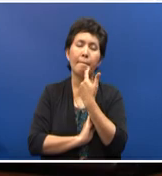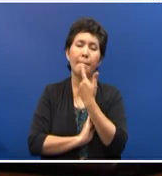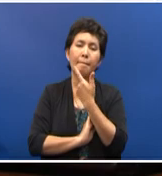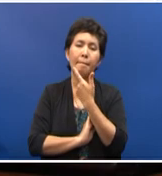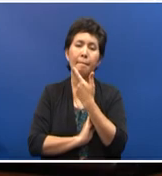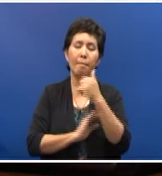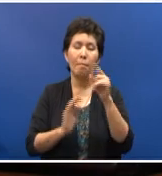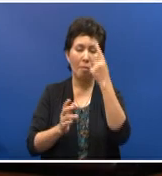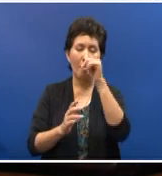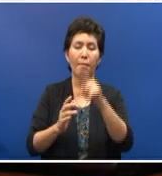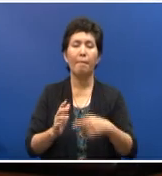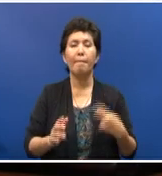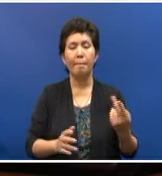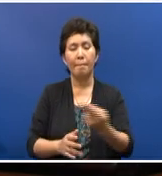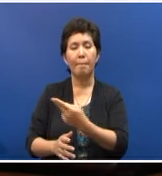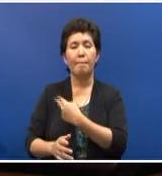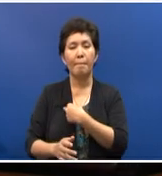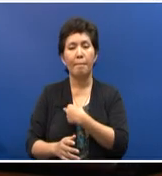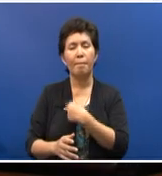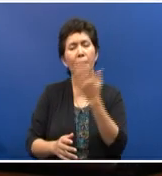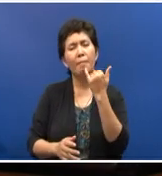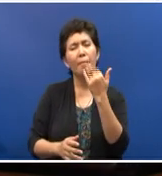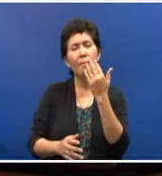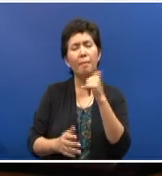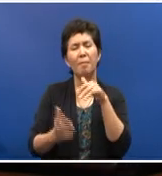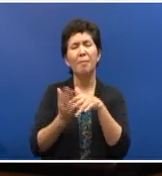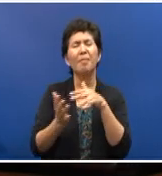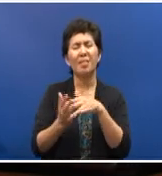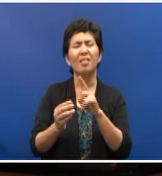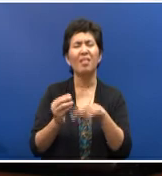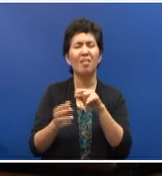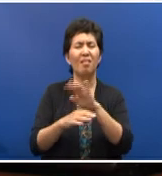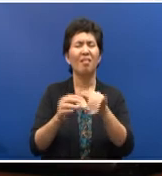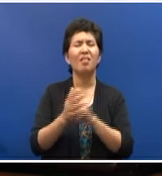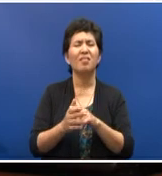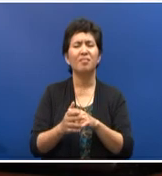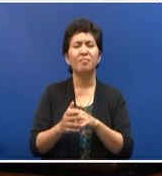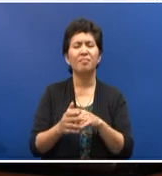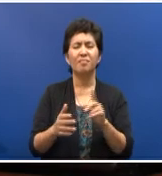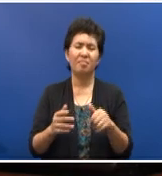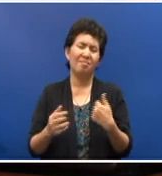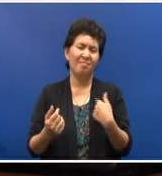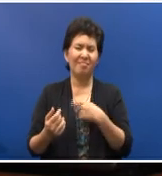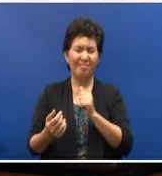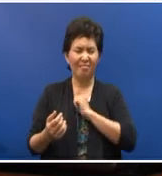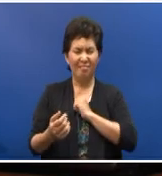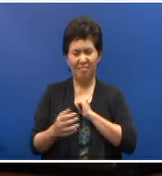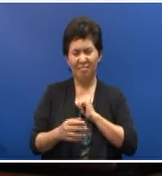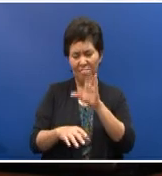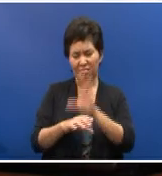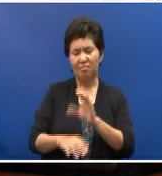foreign element to us, okay, why we need to study about that? We may get to know our own culture. Is it